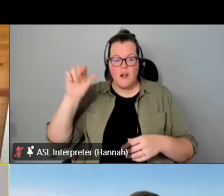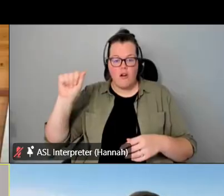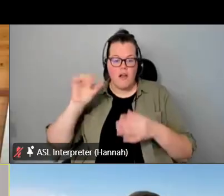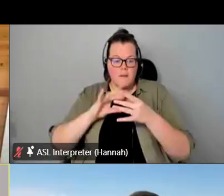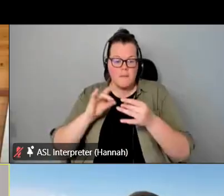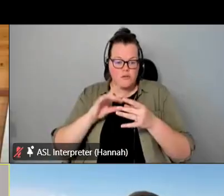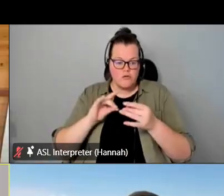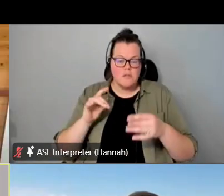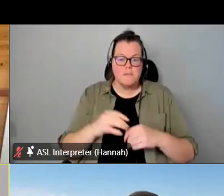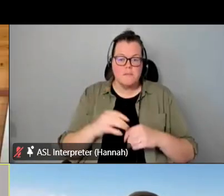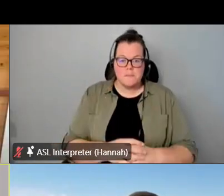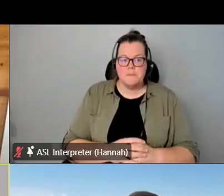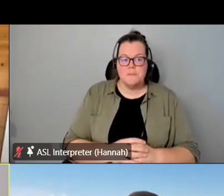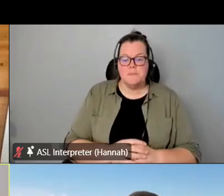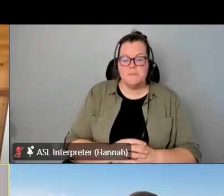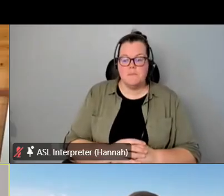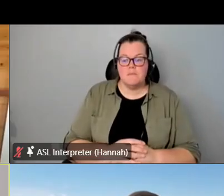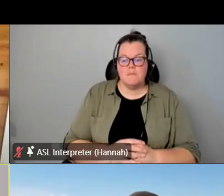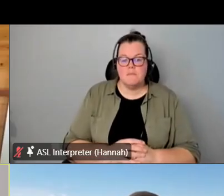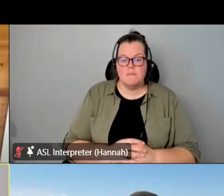ago.